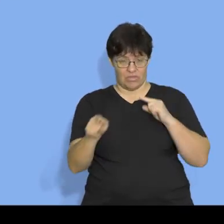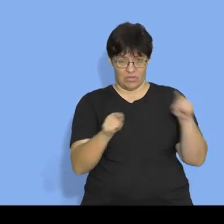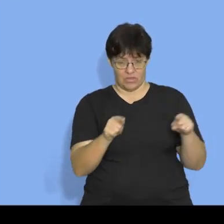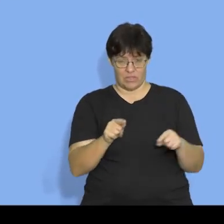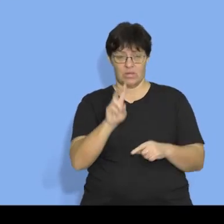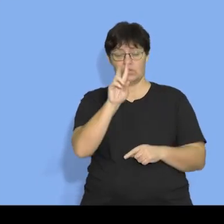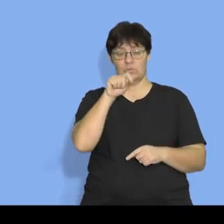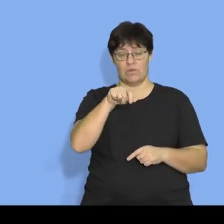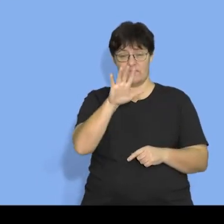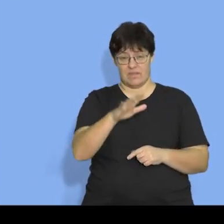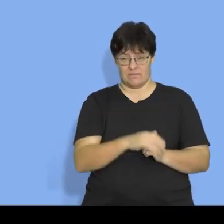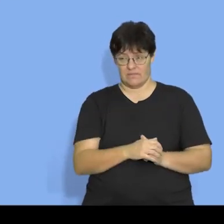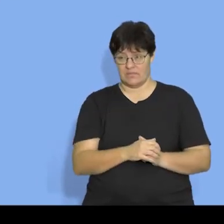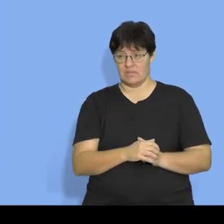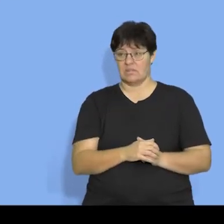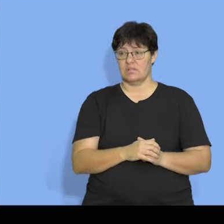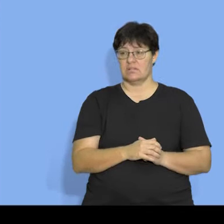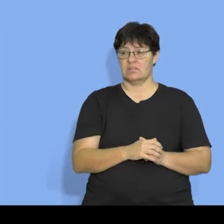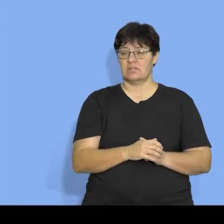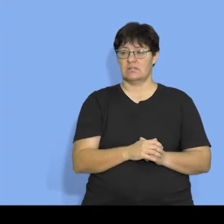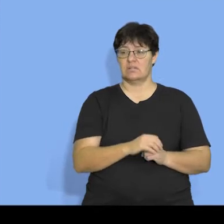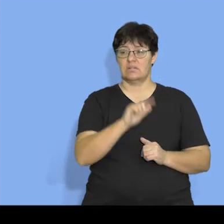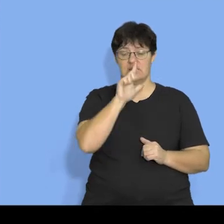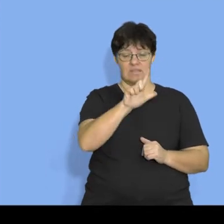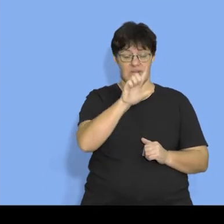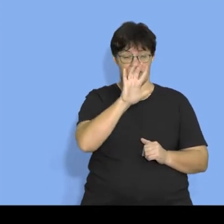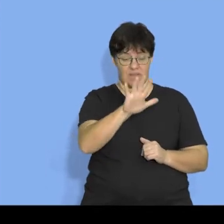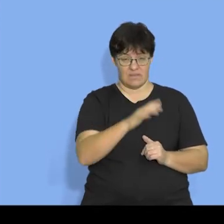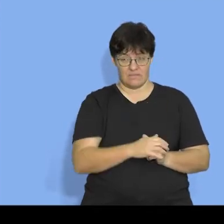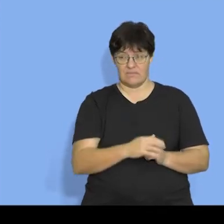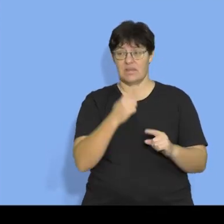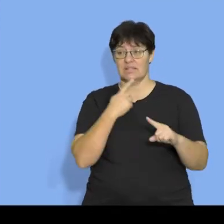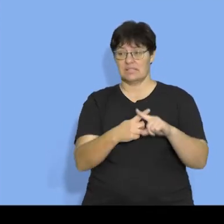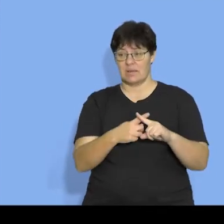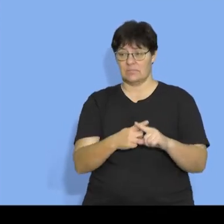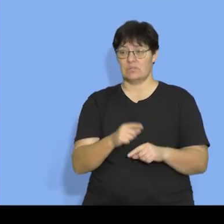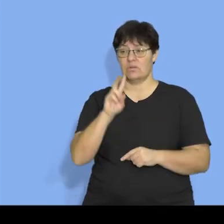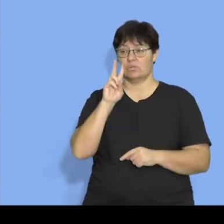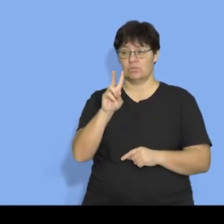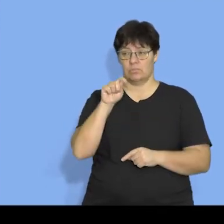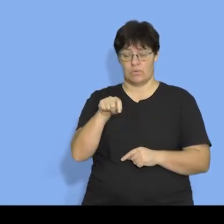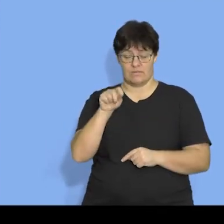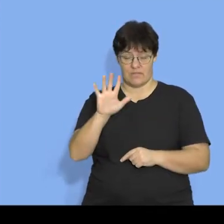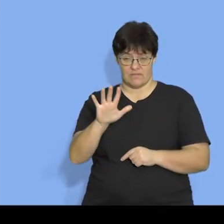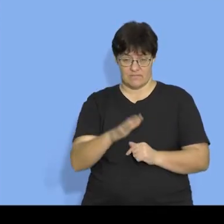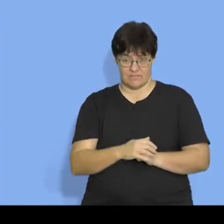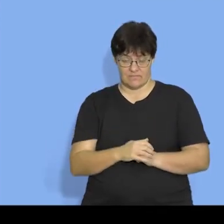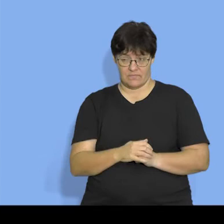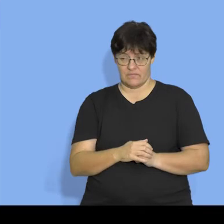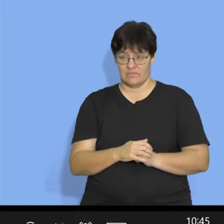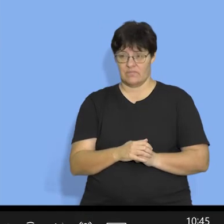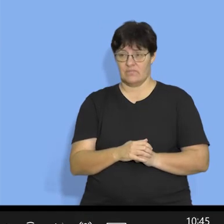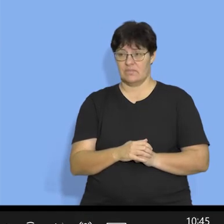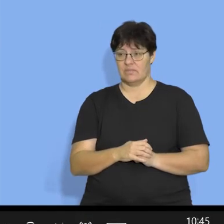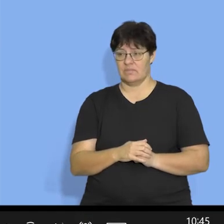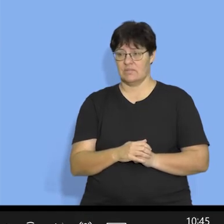by 2.5. So that gives me 75 times 2.5. Absolutely